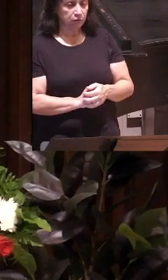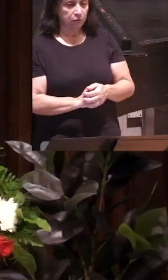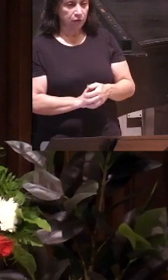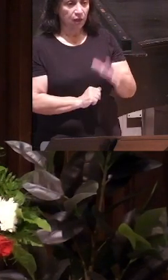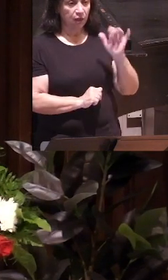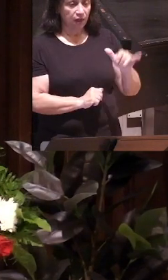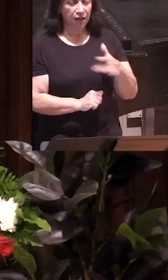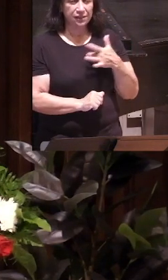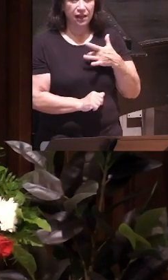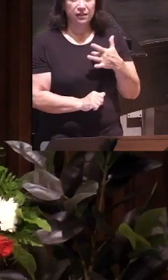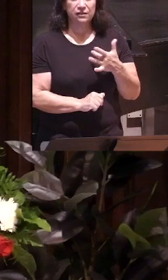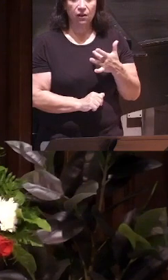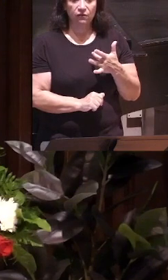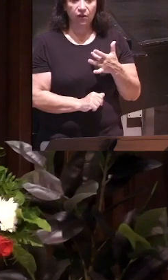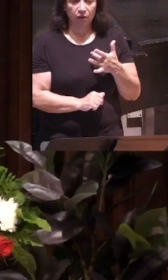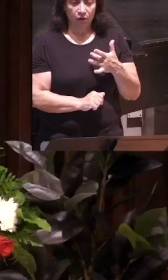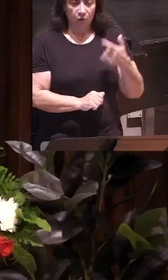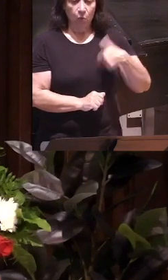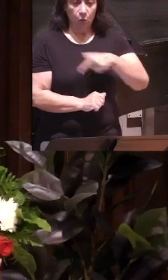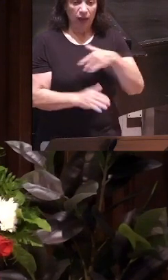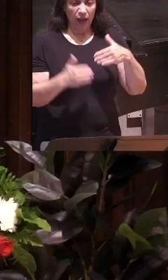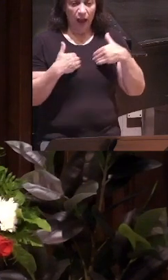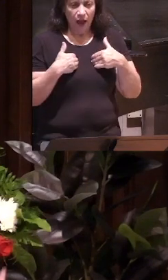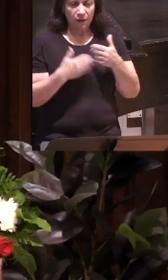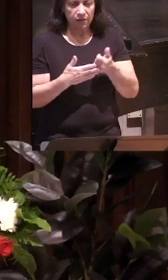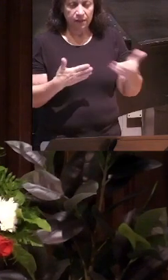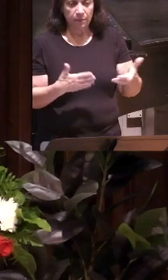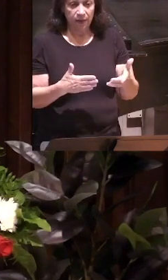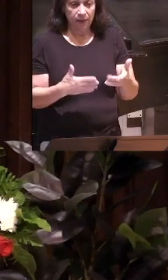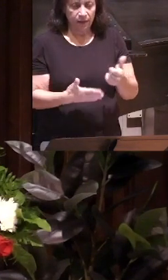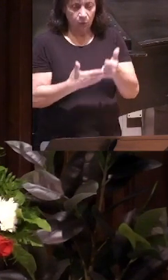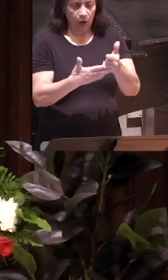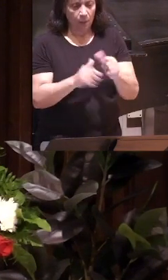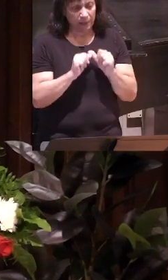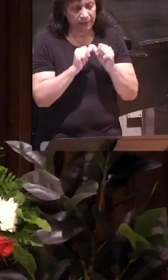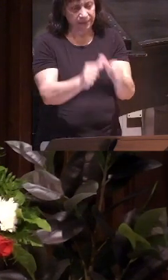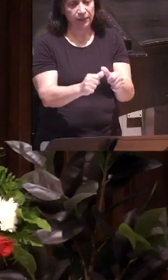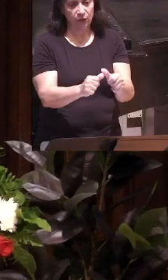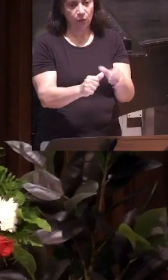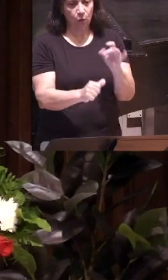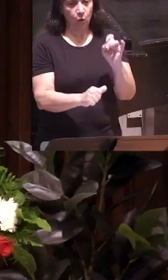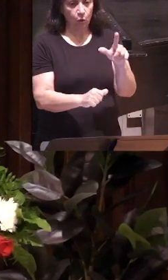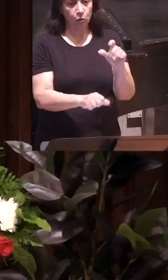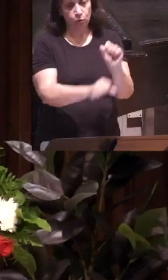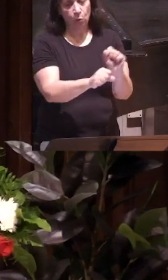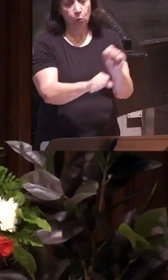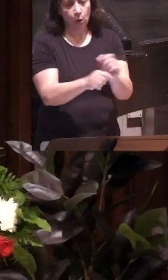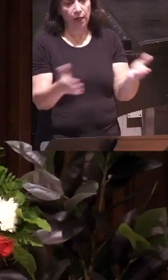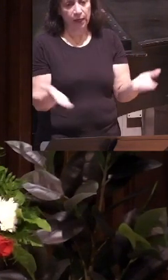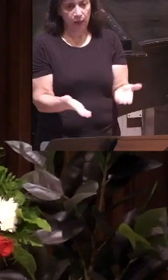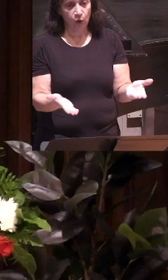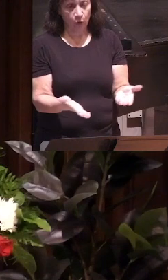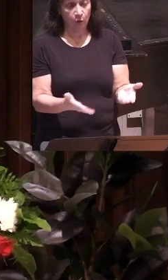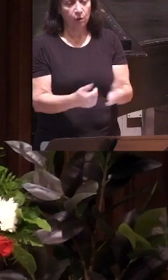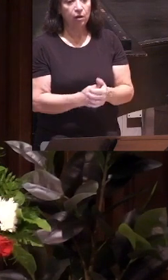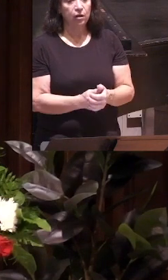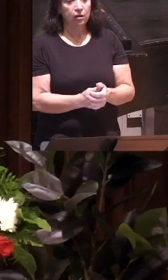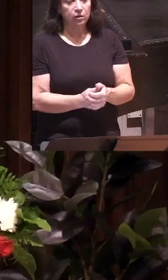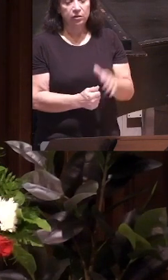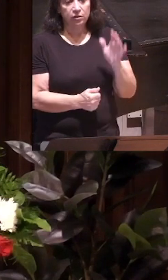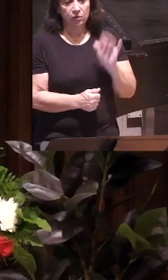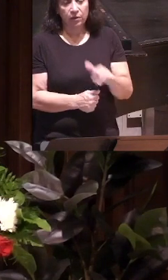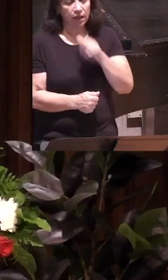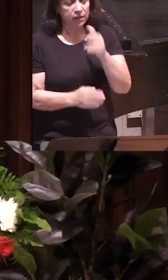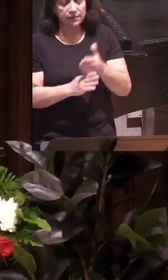That sense of we have something to help continue Earl's work here. So this doesn't